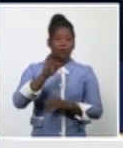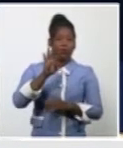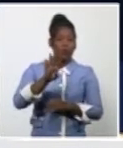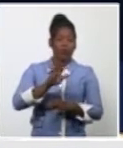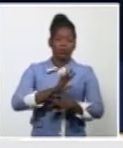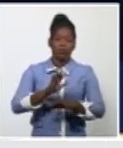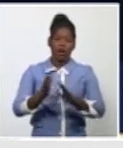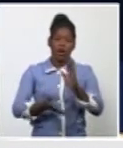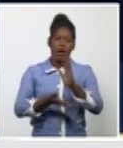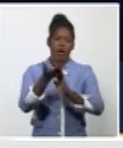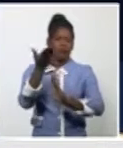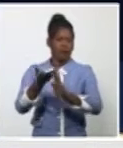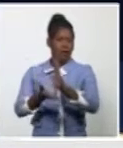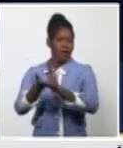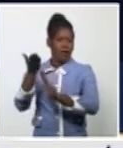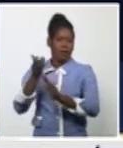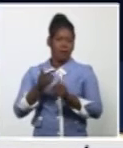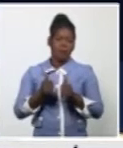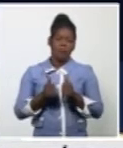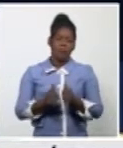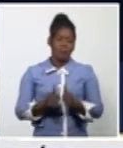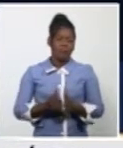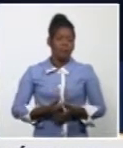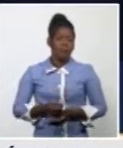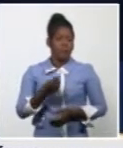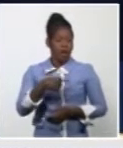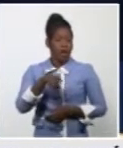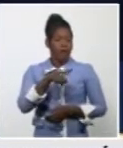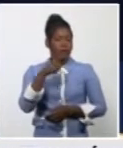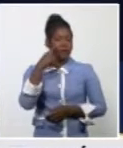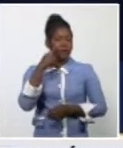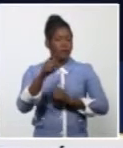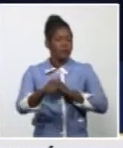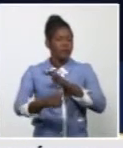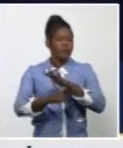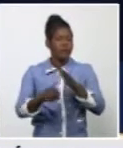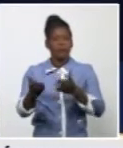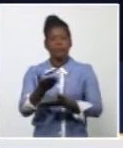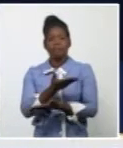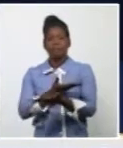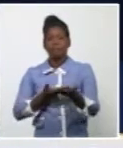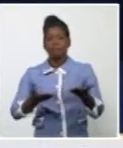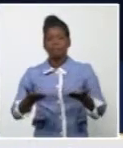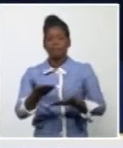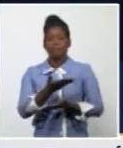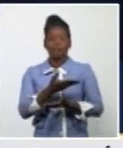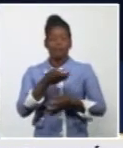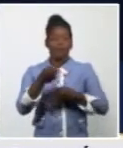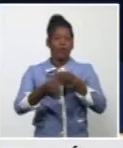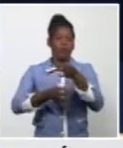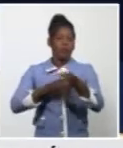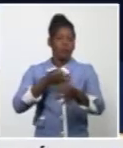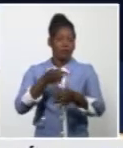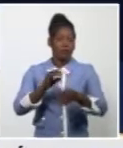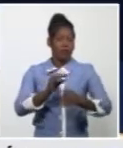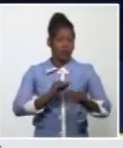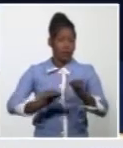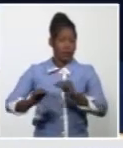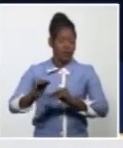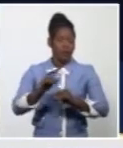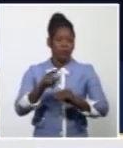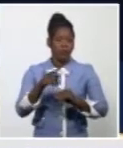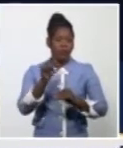COVID-19, out of which 204 have been discharged. Yesterday, we also saw during the